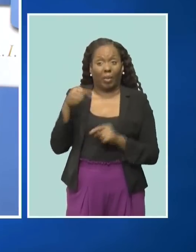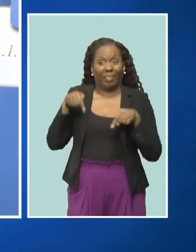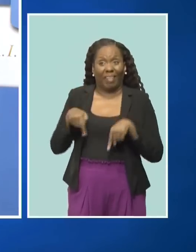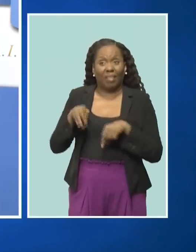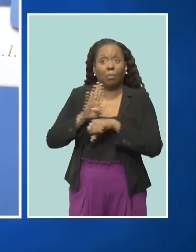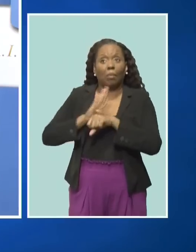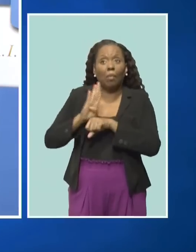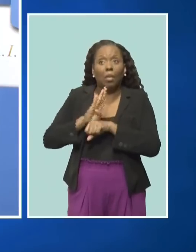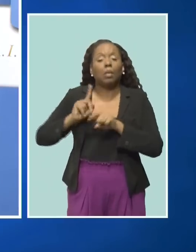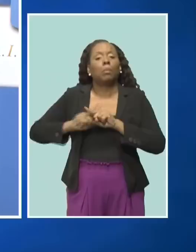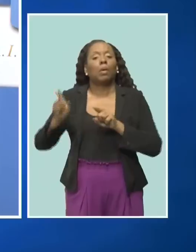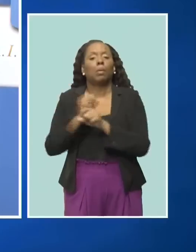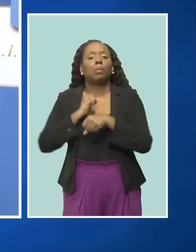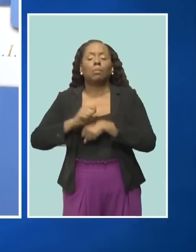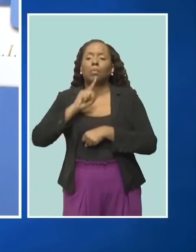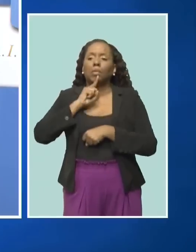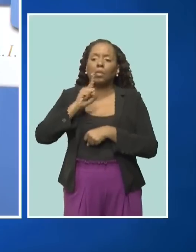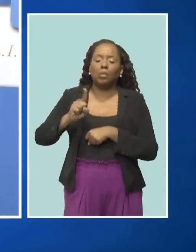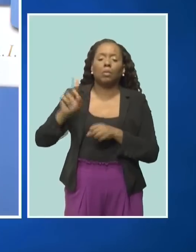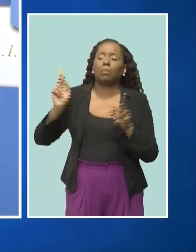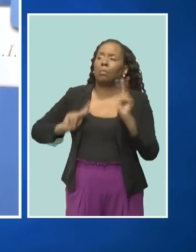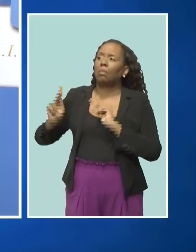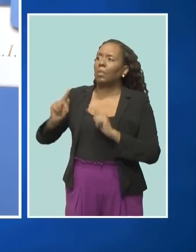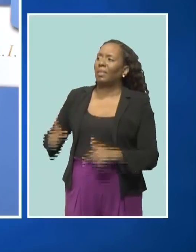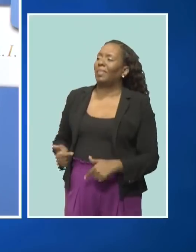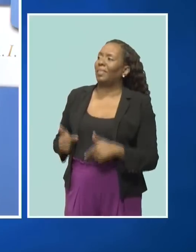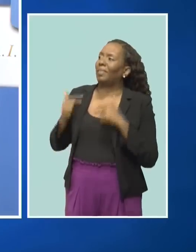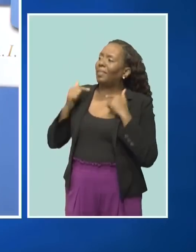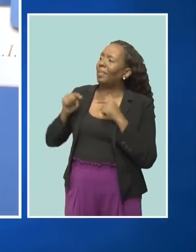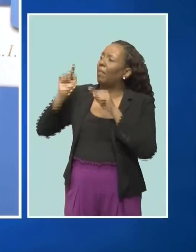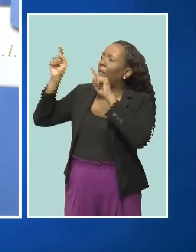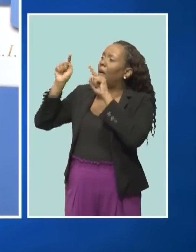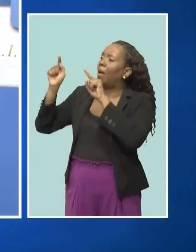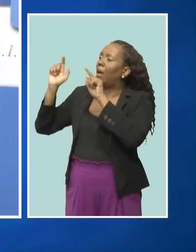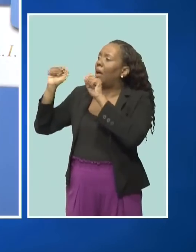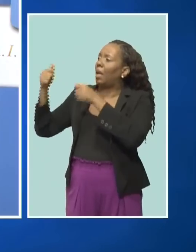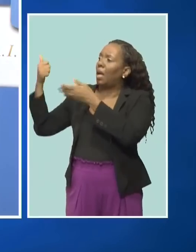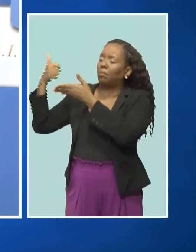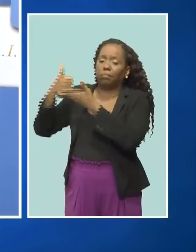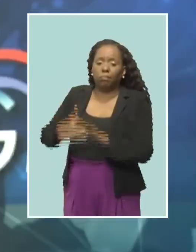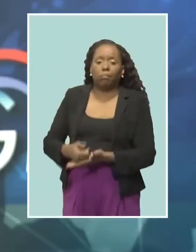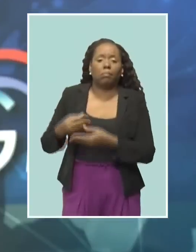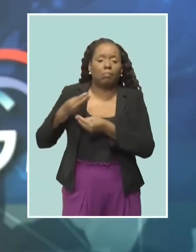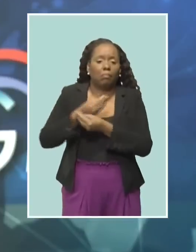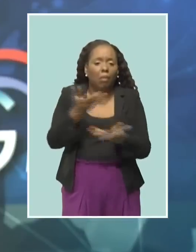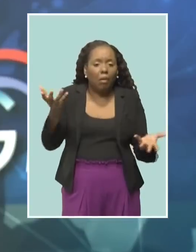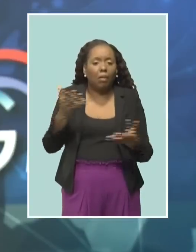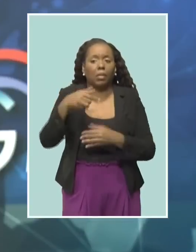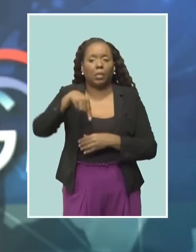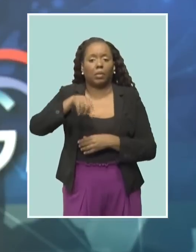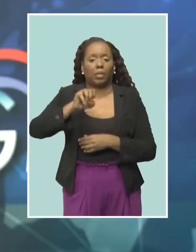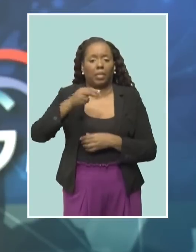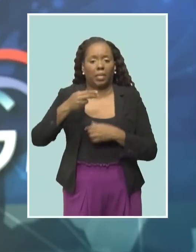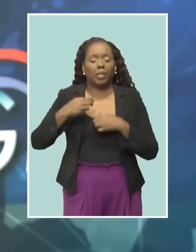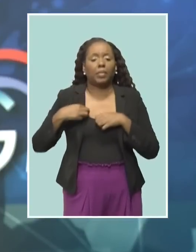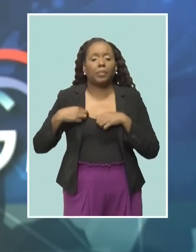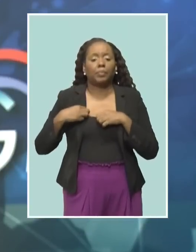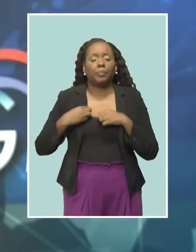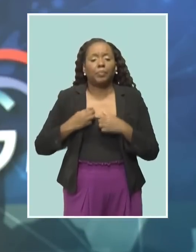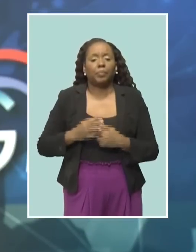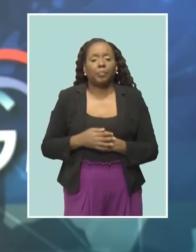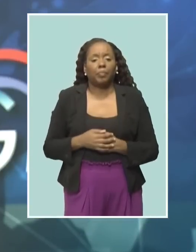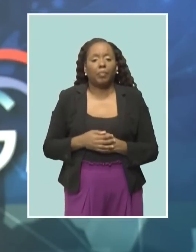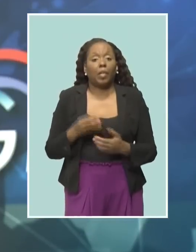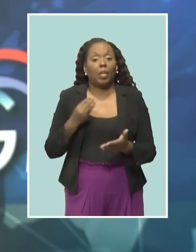that Barbadians know how they can donate to the Queen Elizabeth Hospital. Treasurer of the Barbados